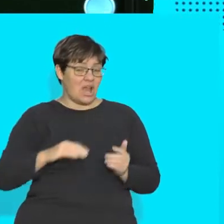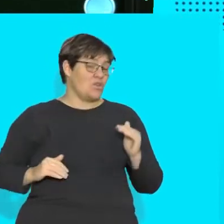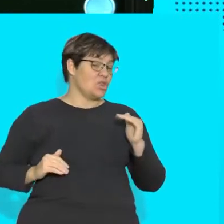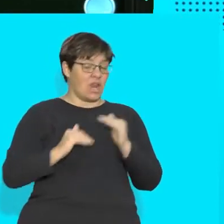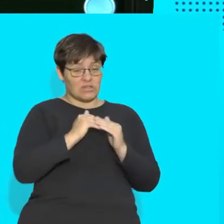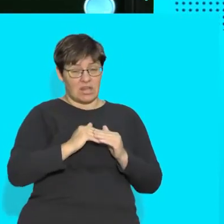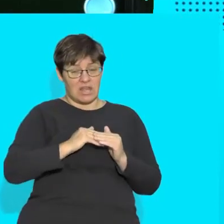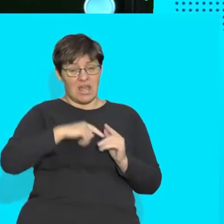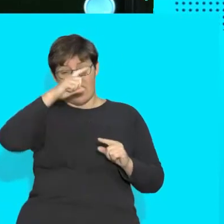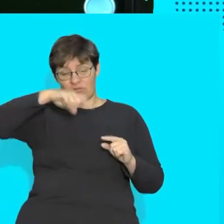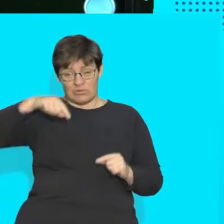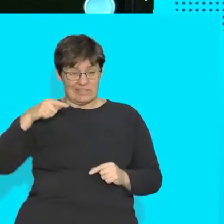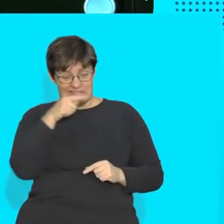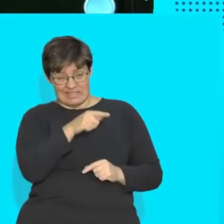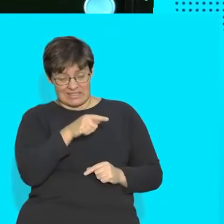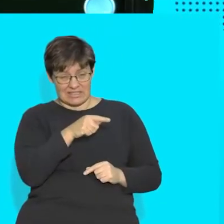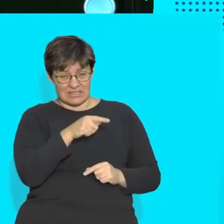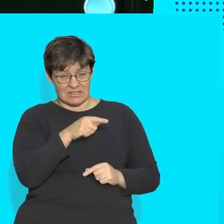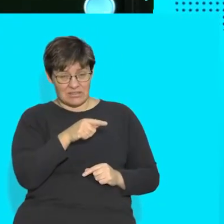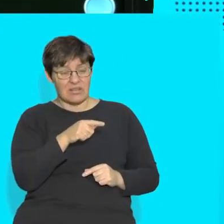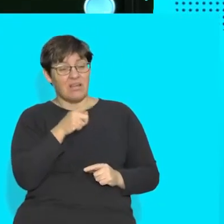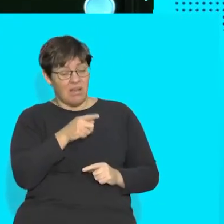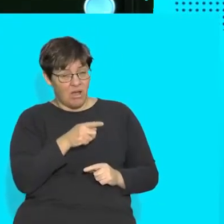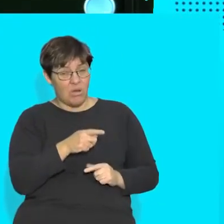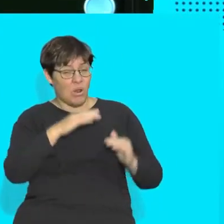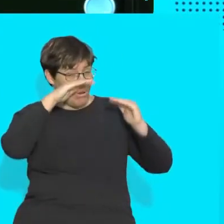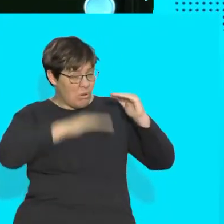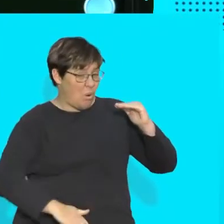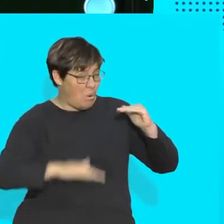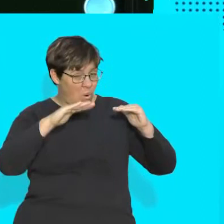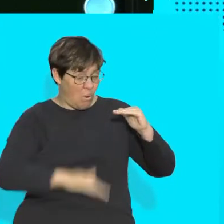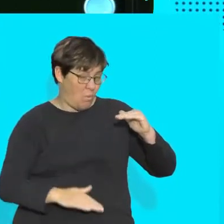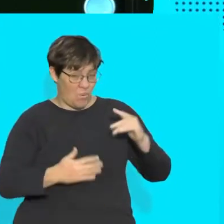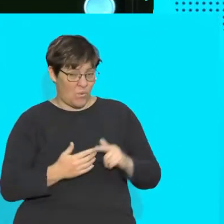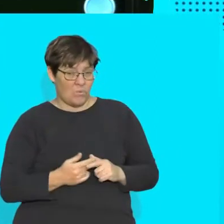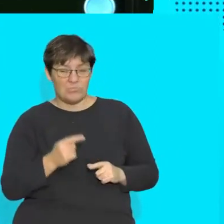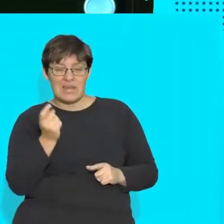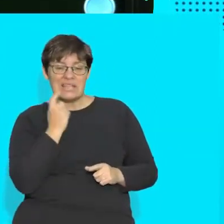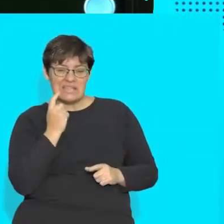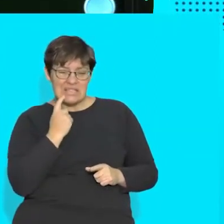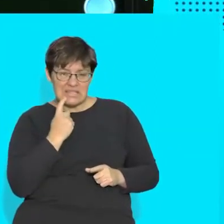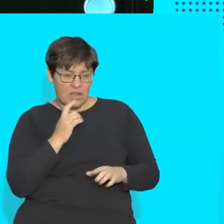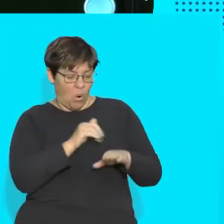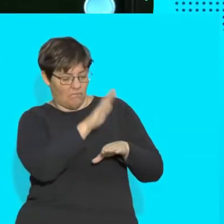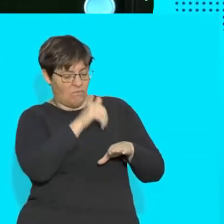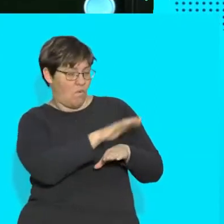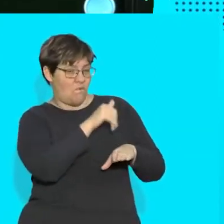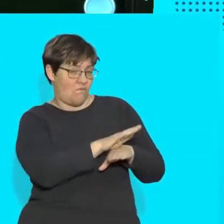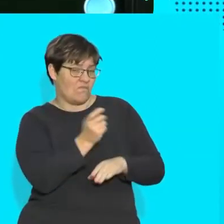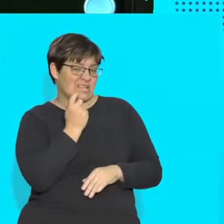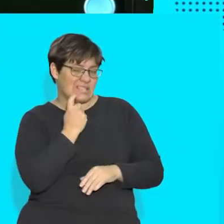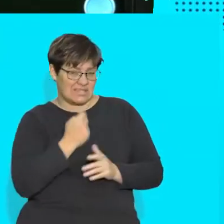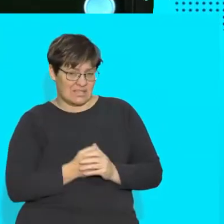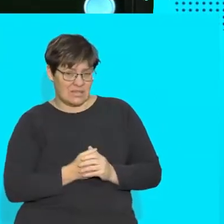this threshold frequency for whatever this is very, very low. So it's easy to get electrons off this